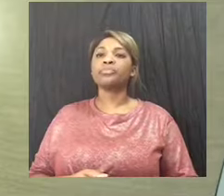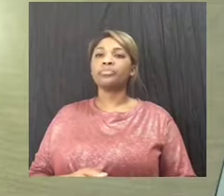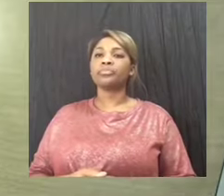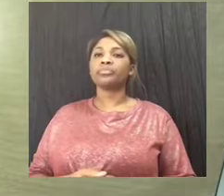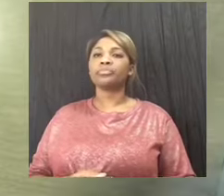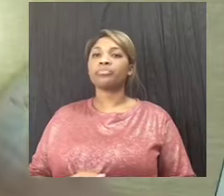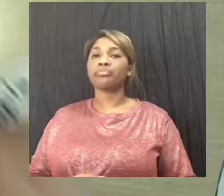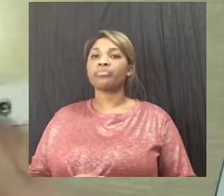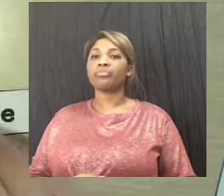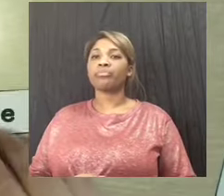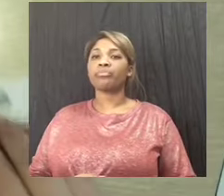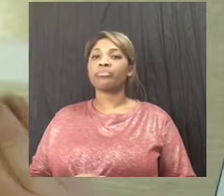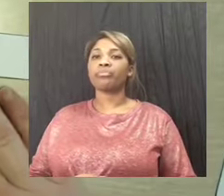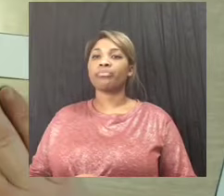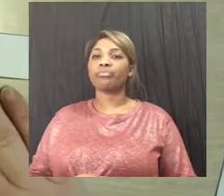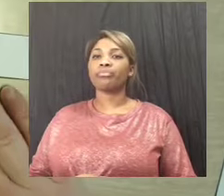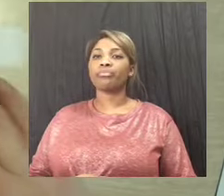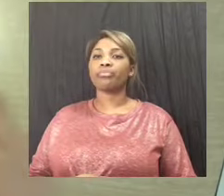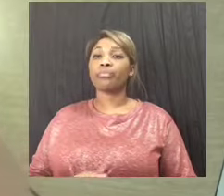people.